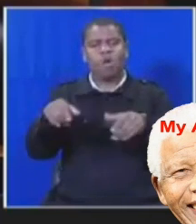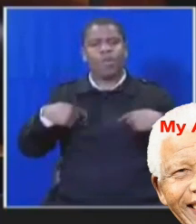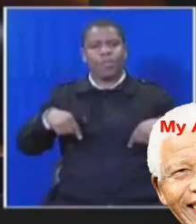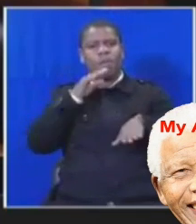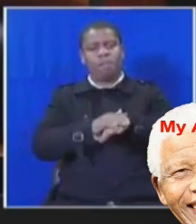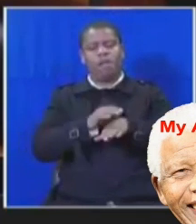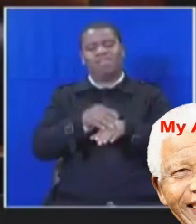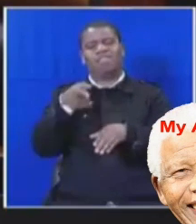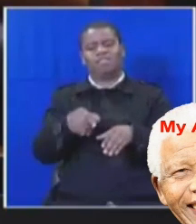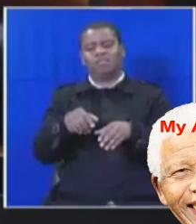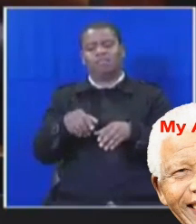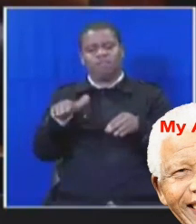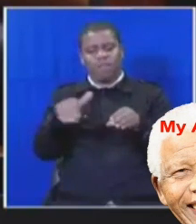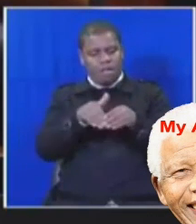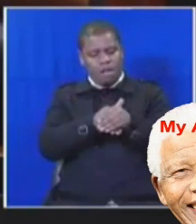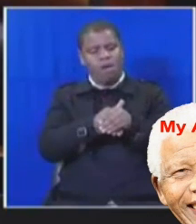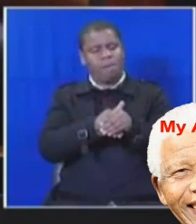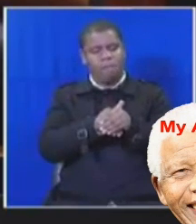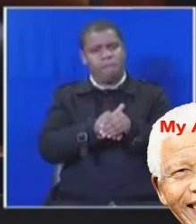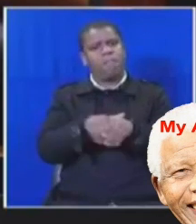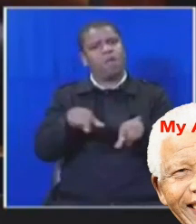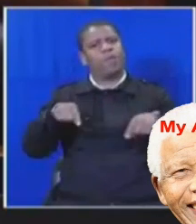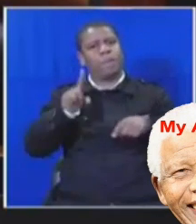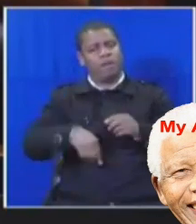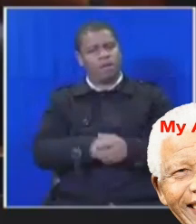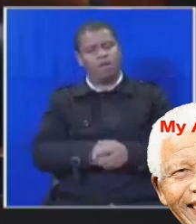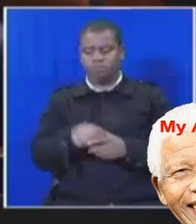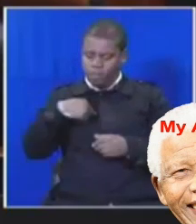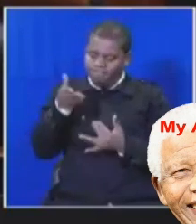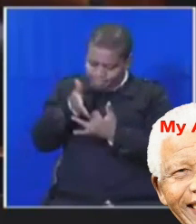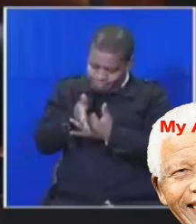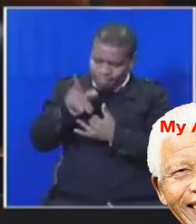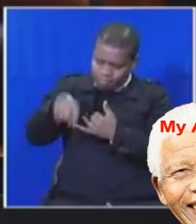already asked the member to refrain.